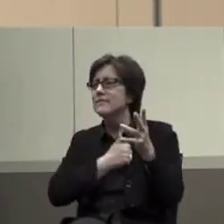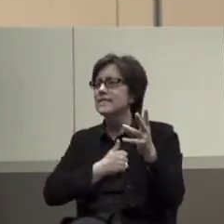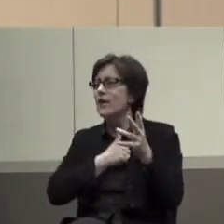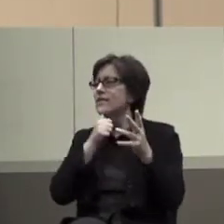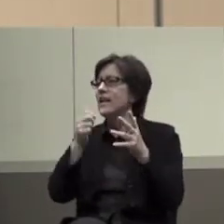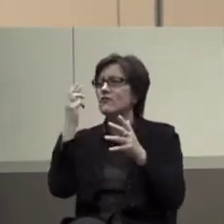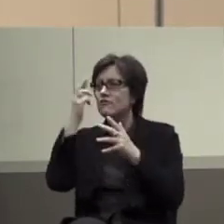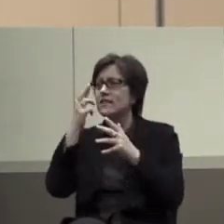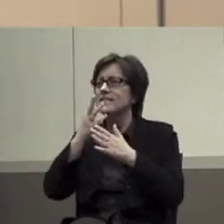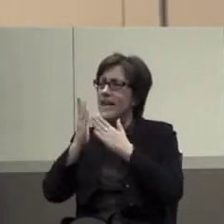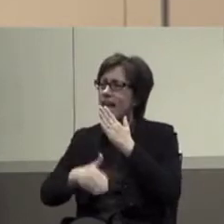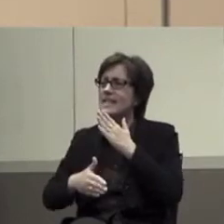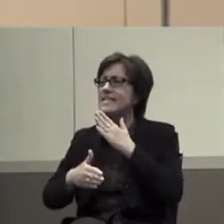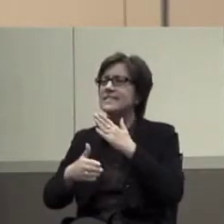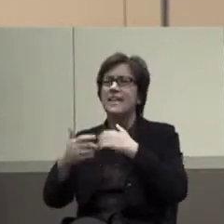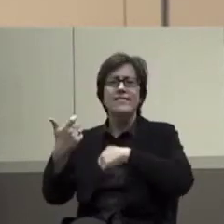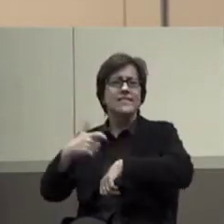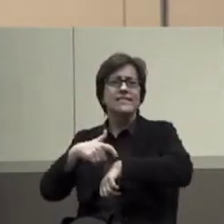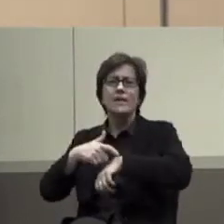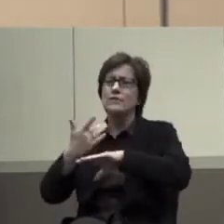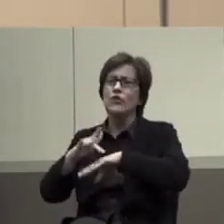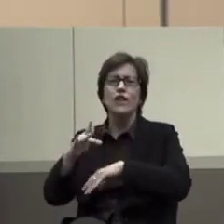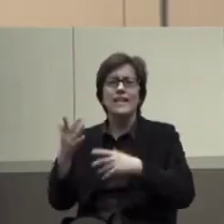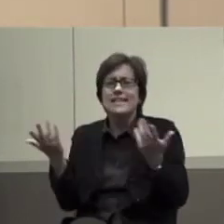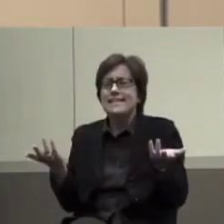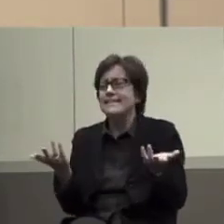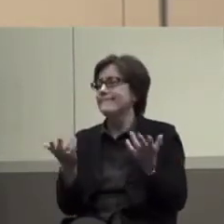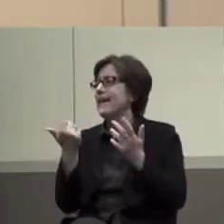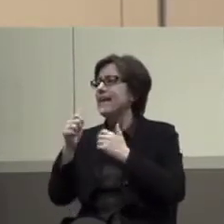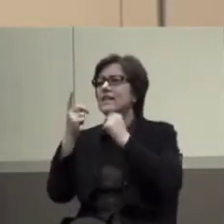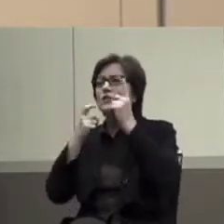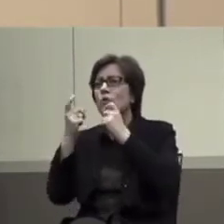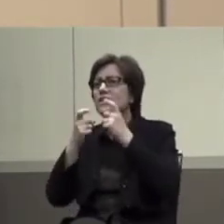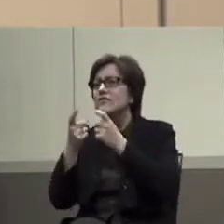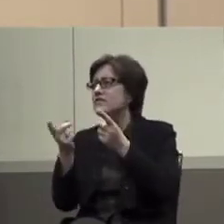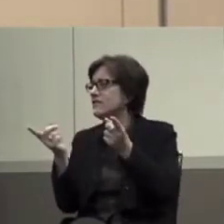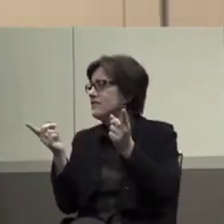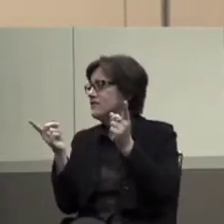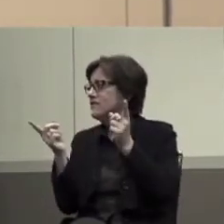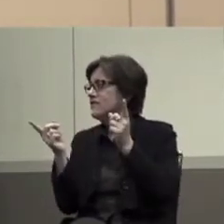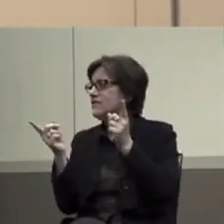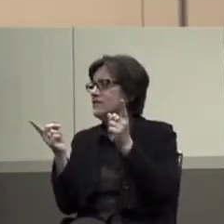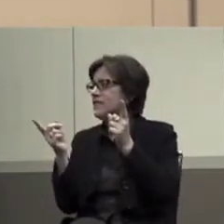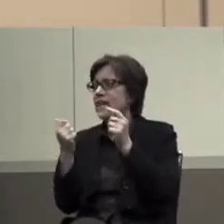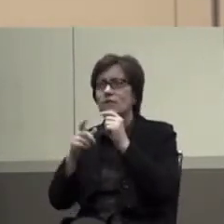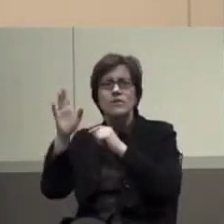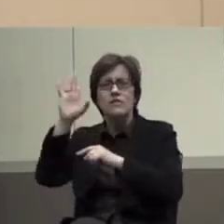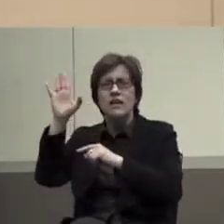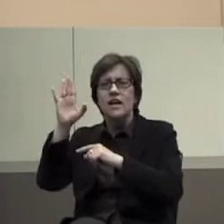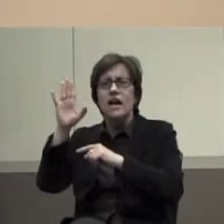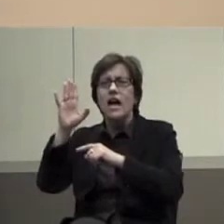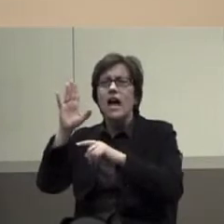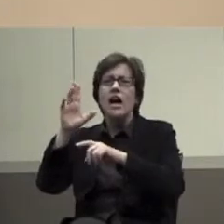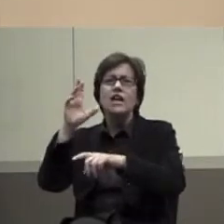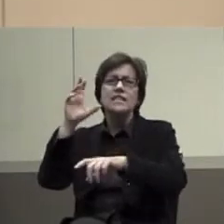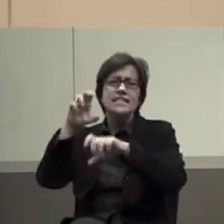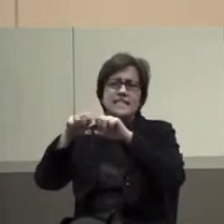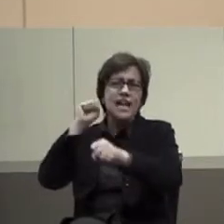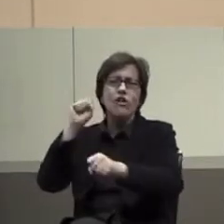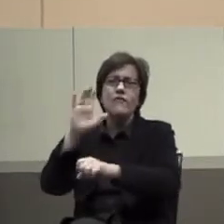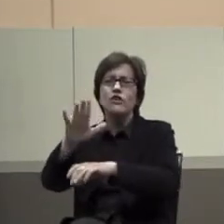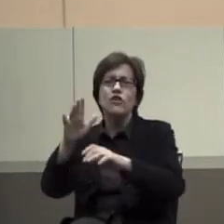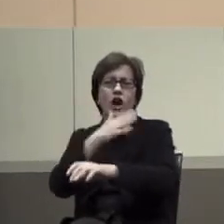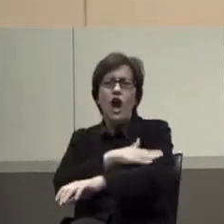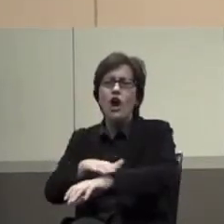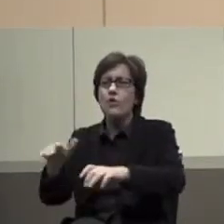full, I don't even look at email. People go, how do you do that? It's like, very easily, I just don't turn it on. So it may take a while to get a response from me, but you will